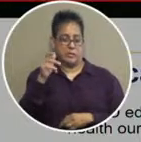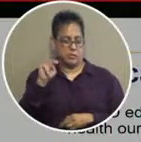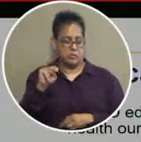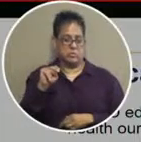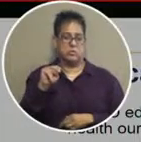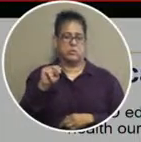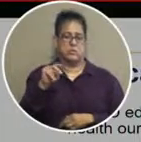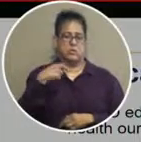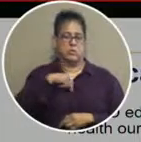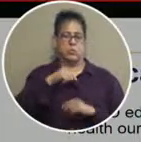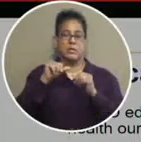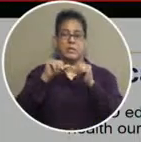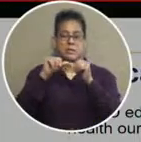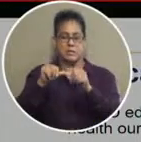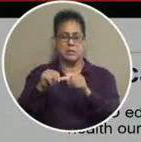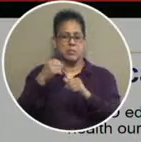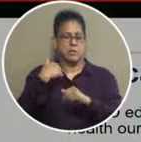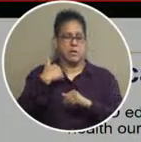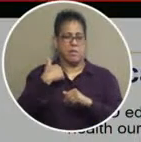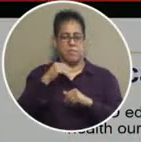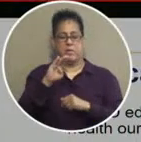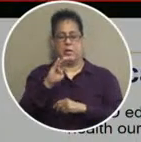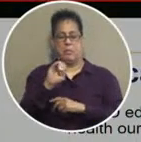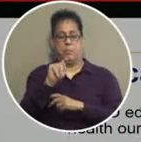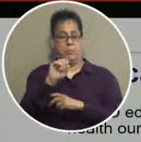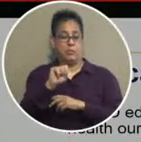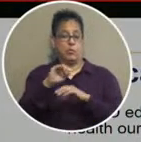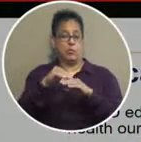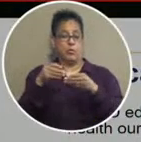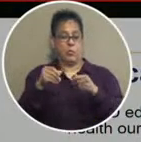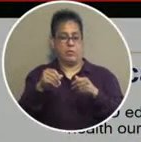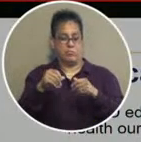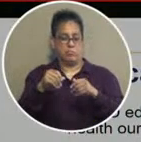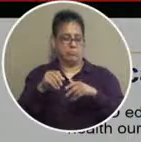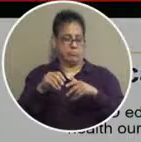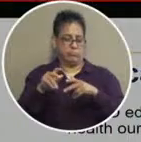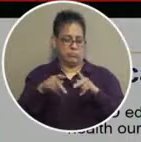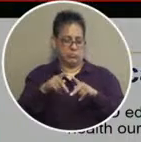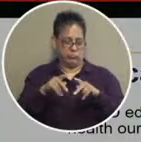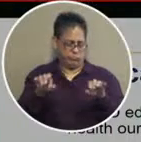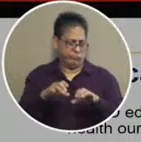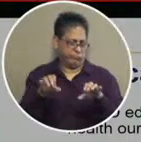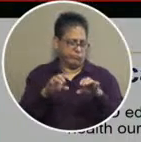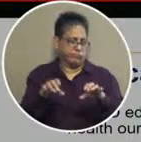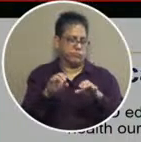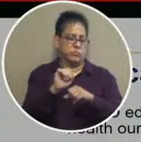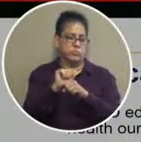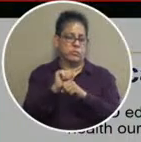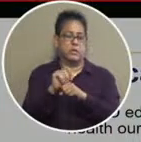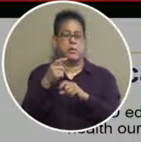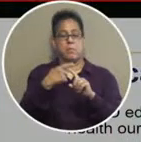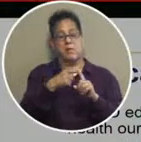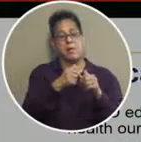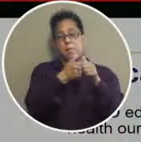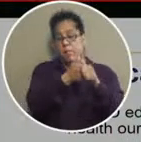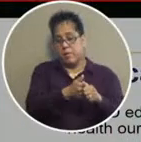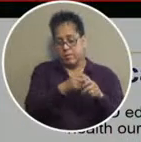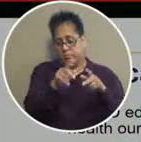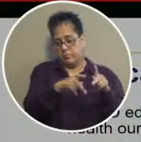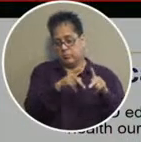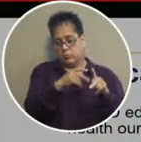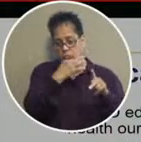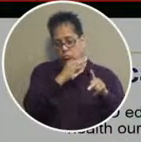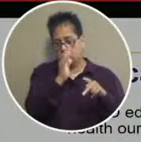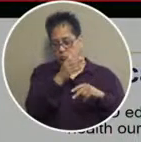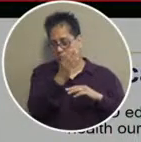Education Task Force for us be boots on the ground and a complementary piece to our compliance folks that you'll be hearing from a